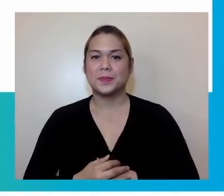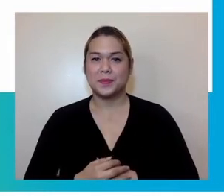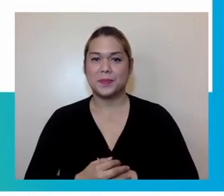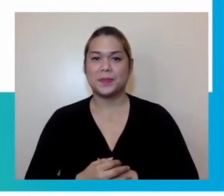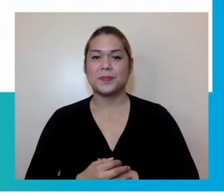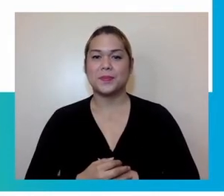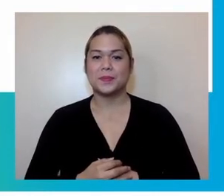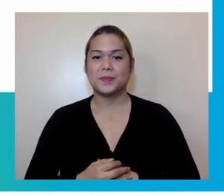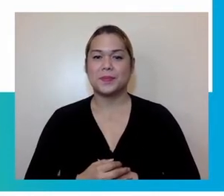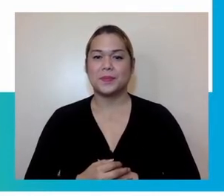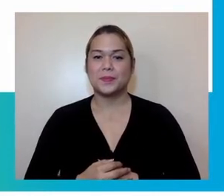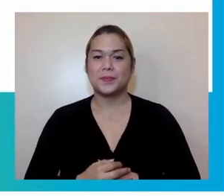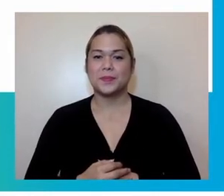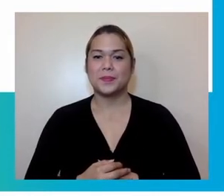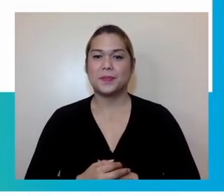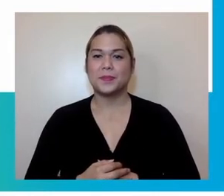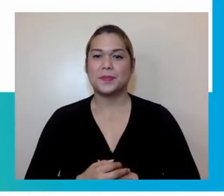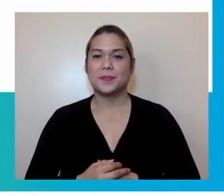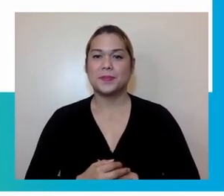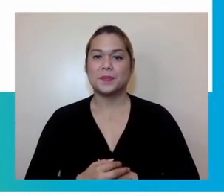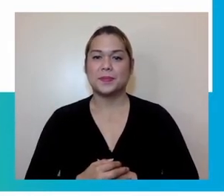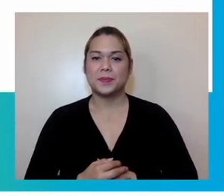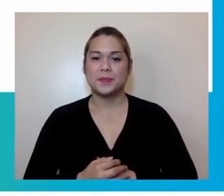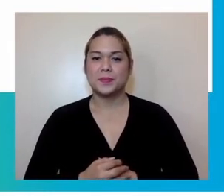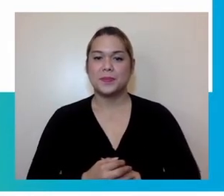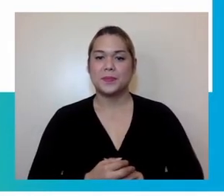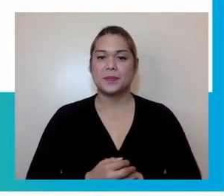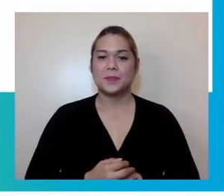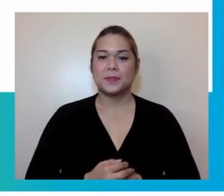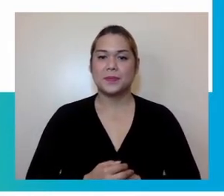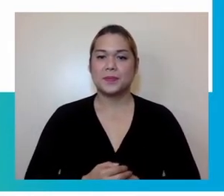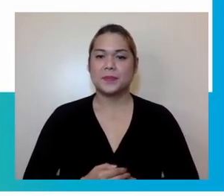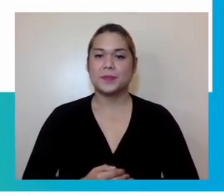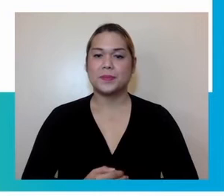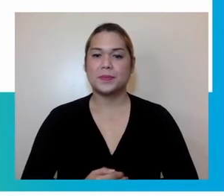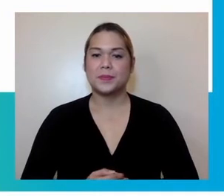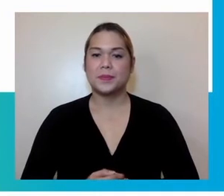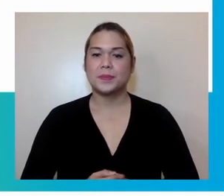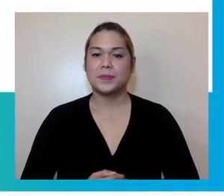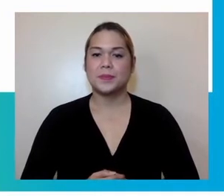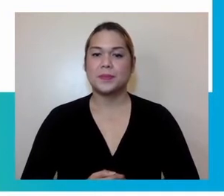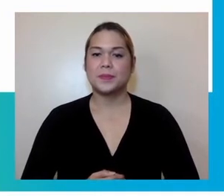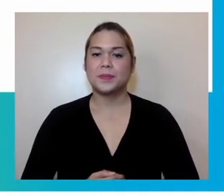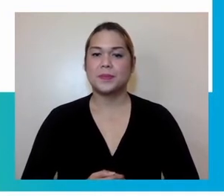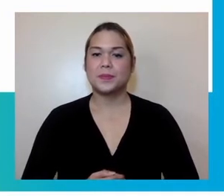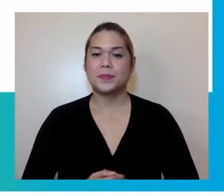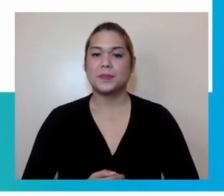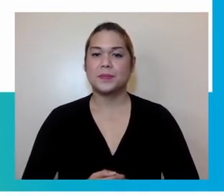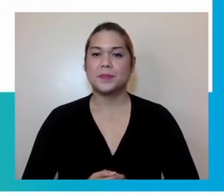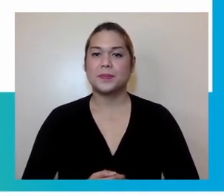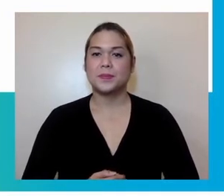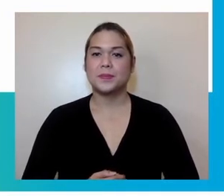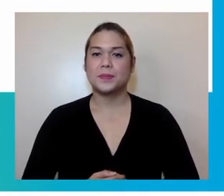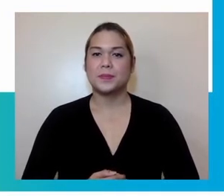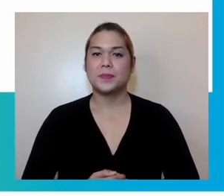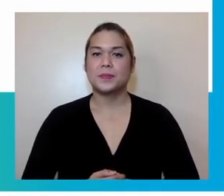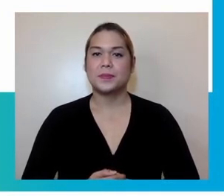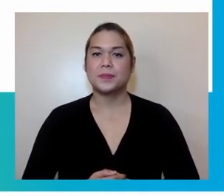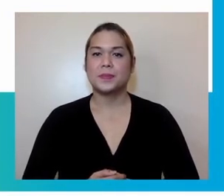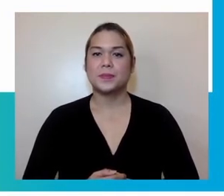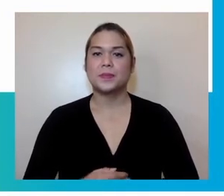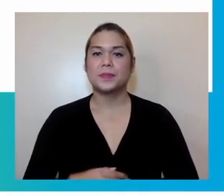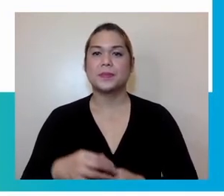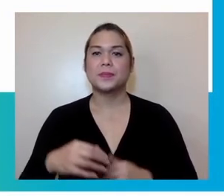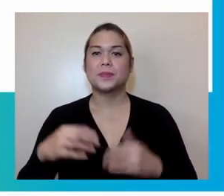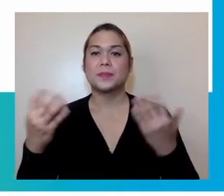to limit climate change heating to 1.5 degrees Celsius. With this at the background, the ADB is coming out with its